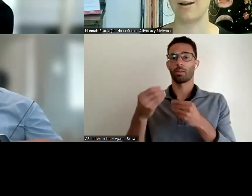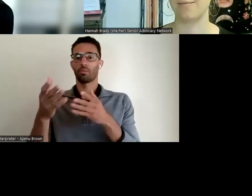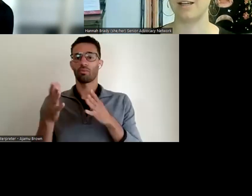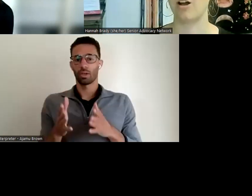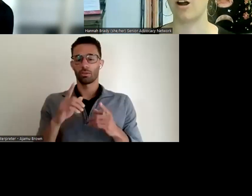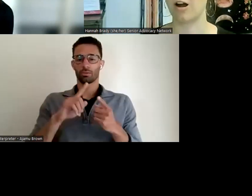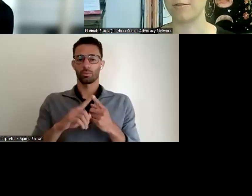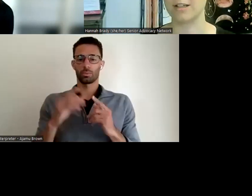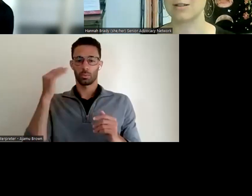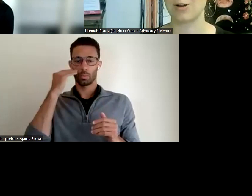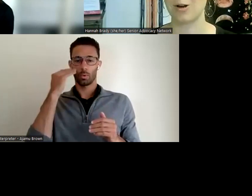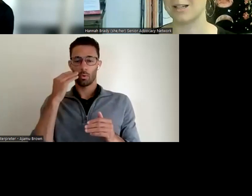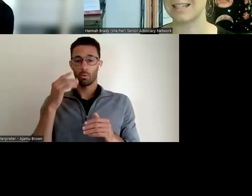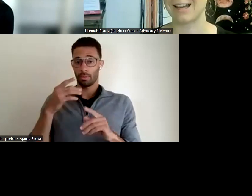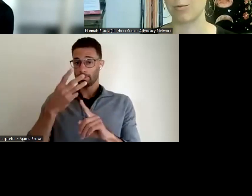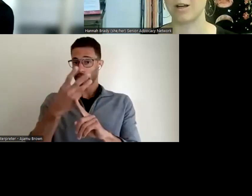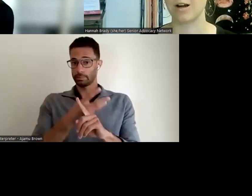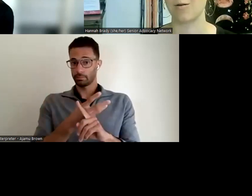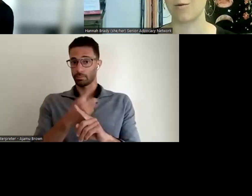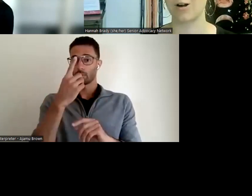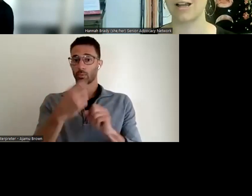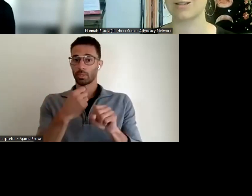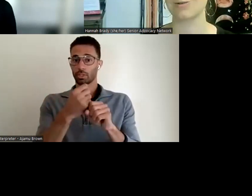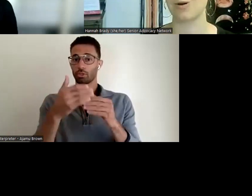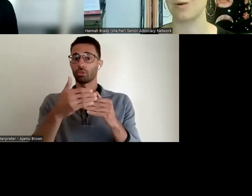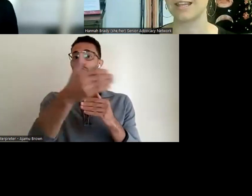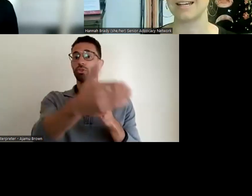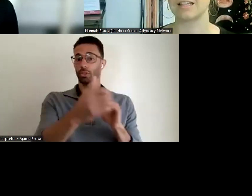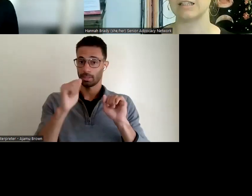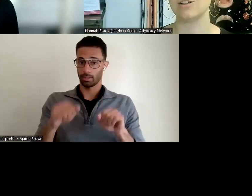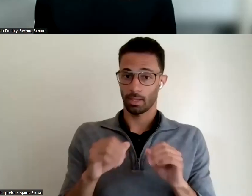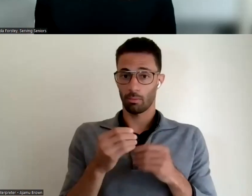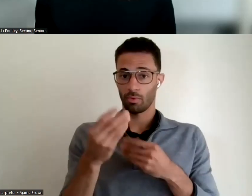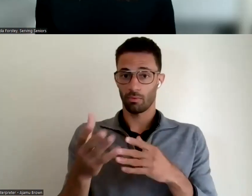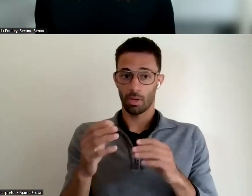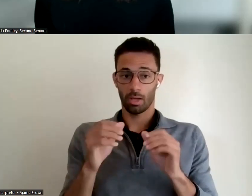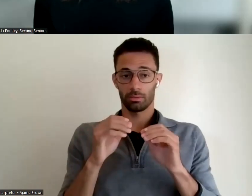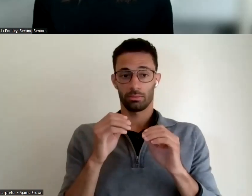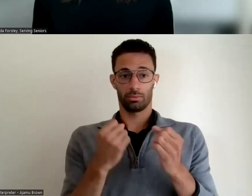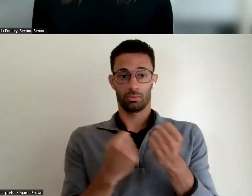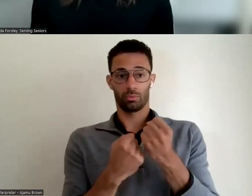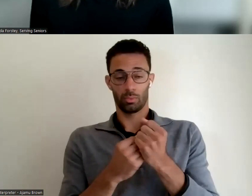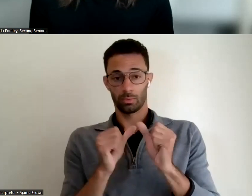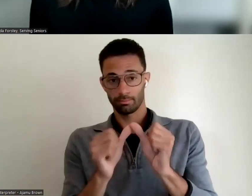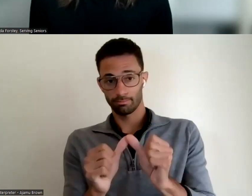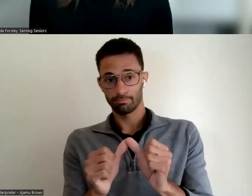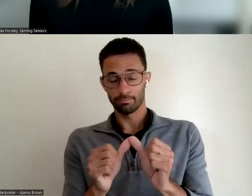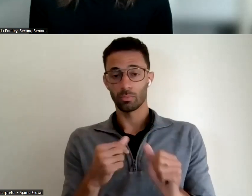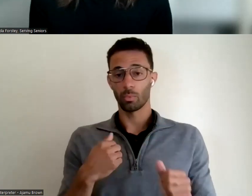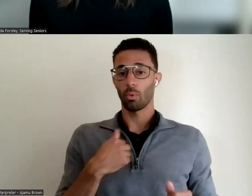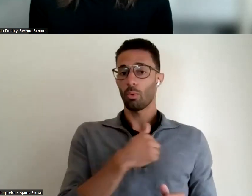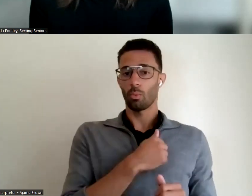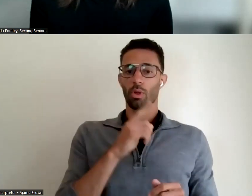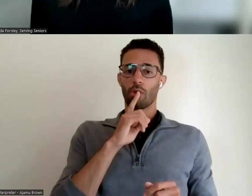later. In our office, once again, we're nestled within a legal aid. So